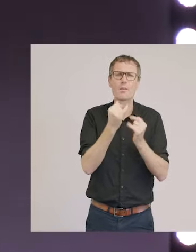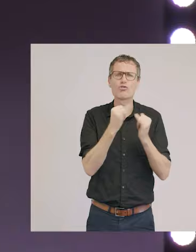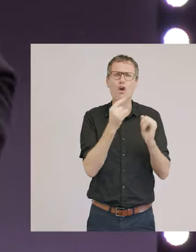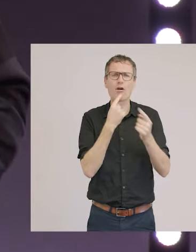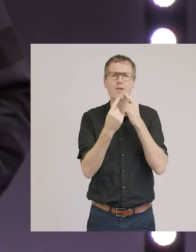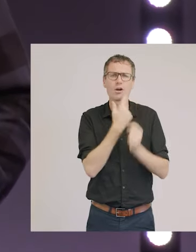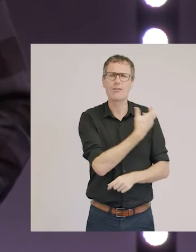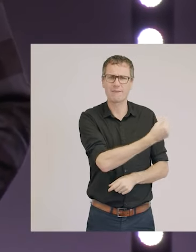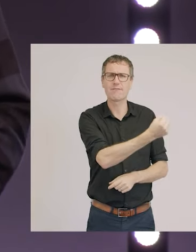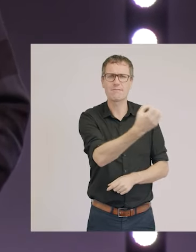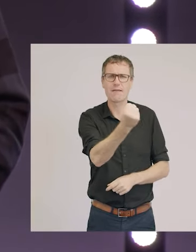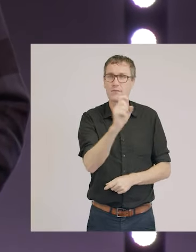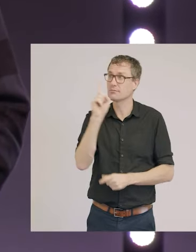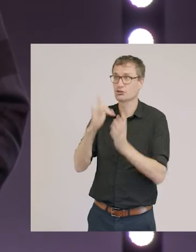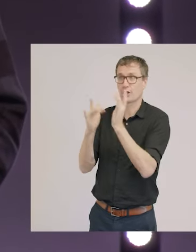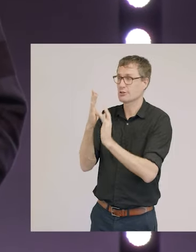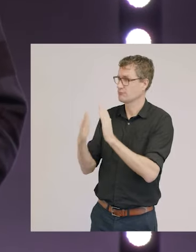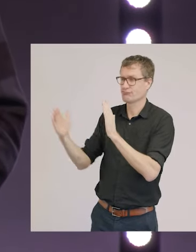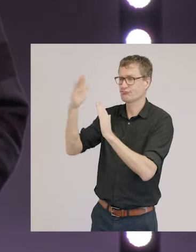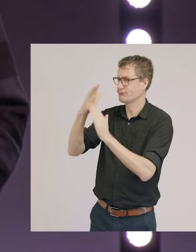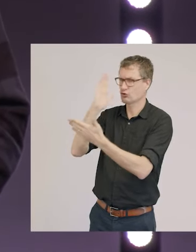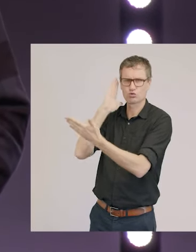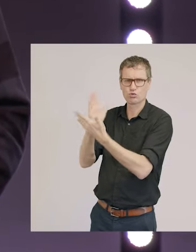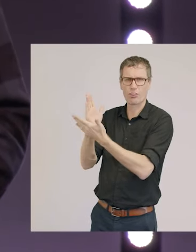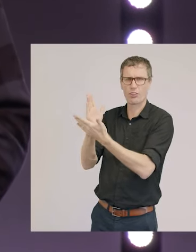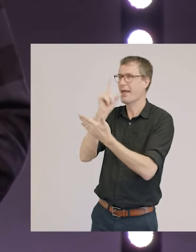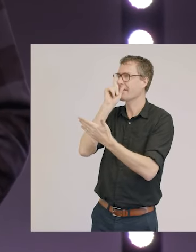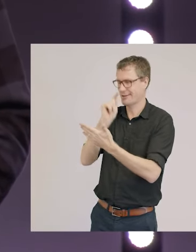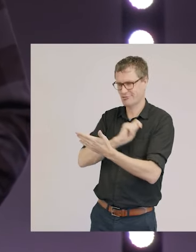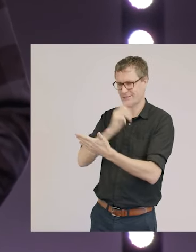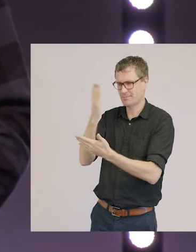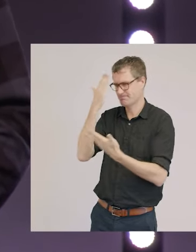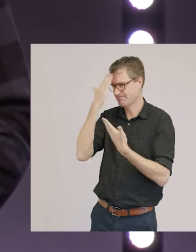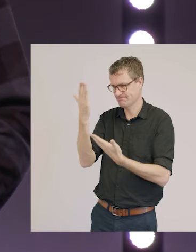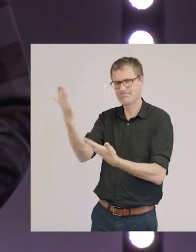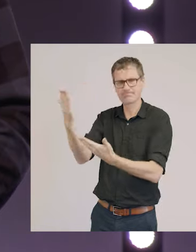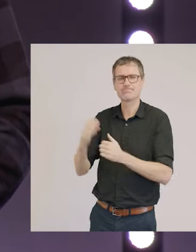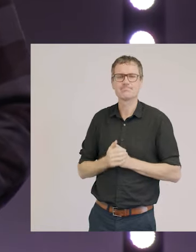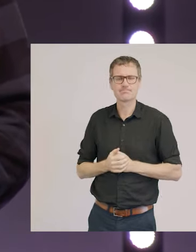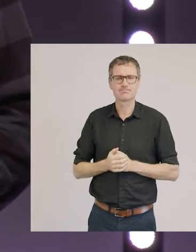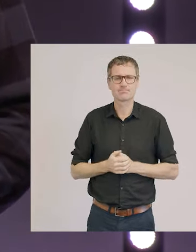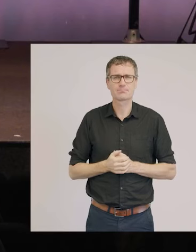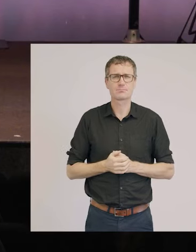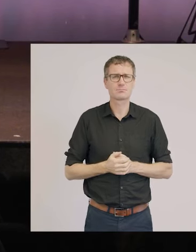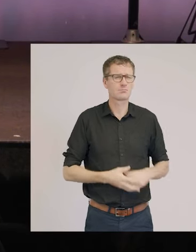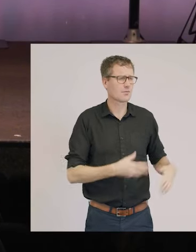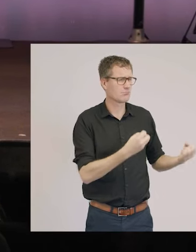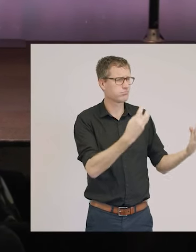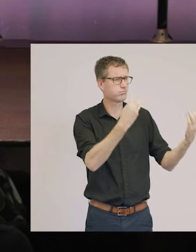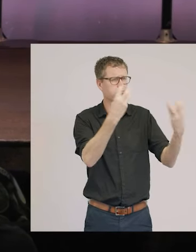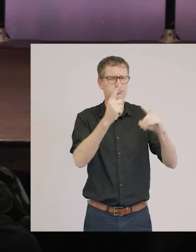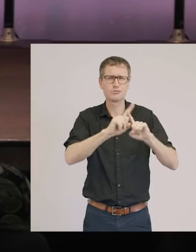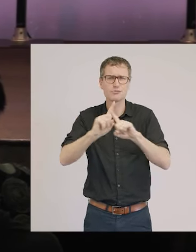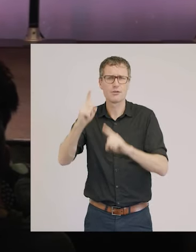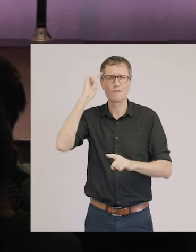from time to time, but Jesus is the source of absolute truth. And you know, there